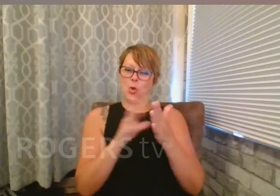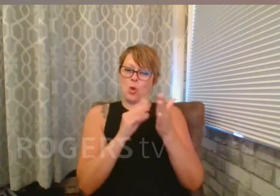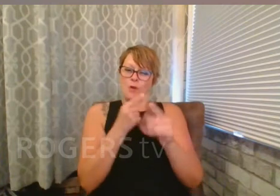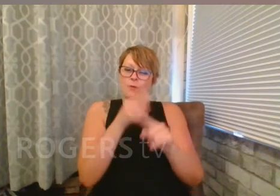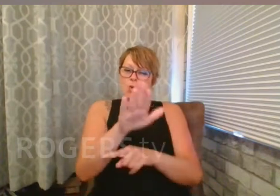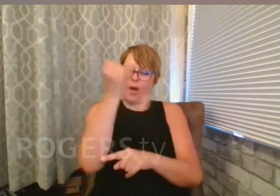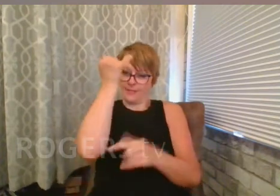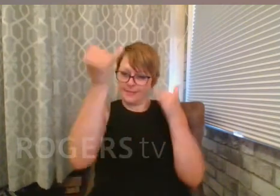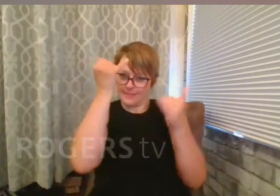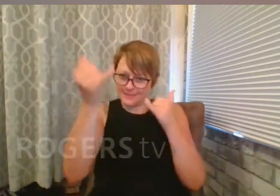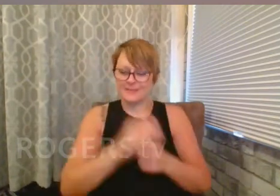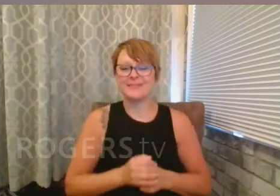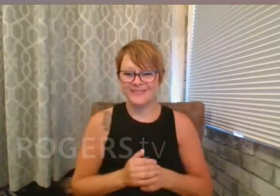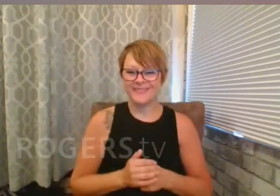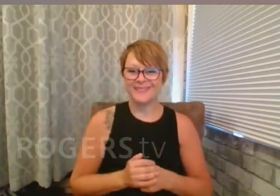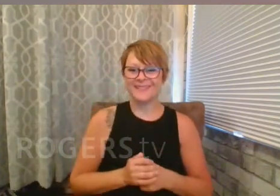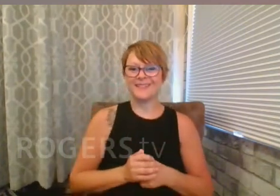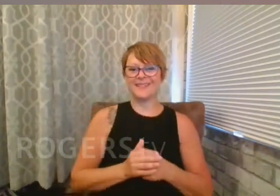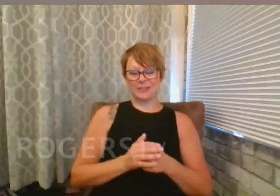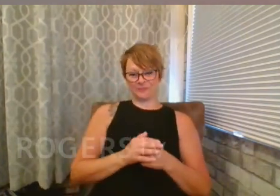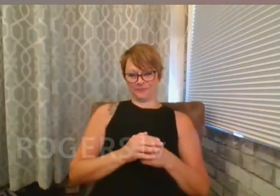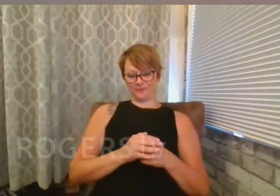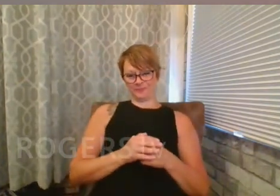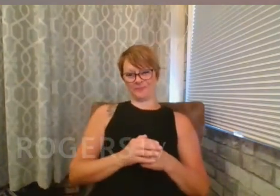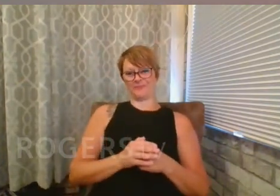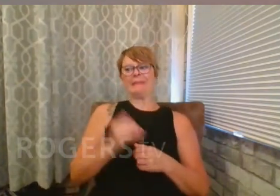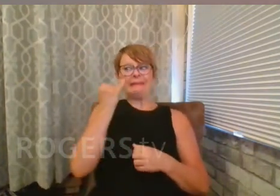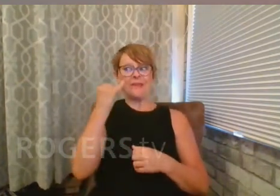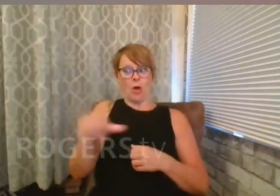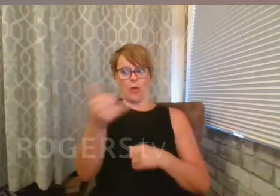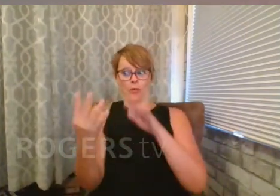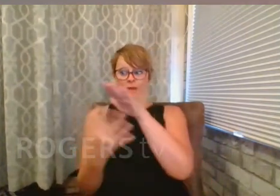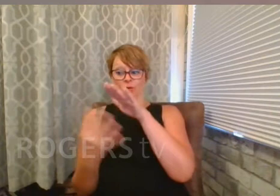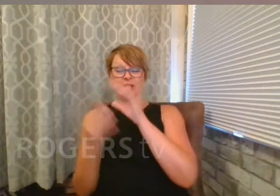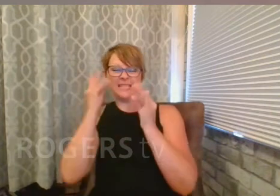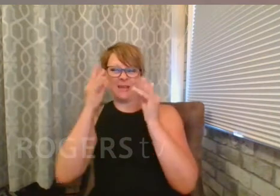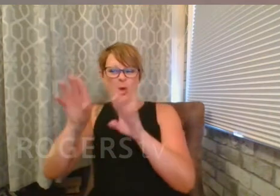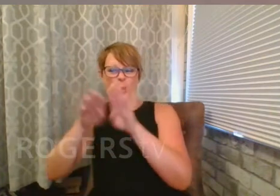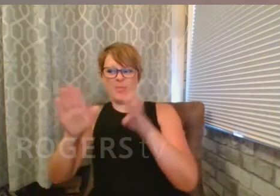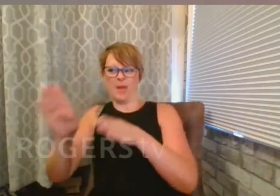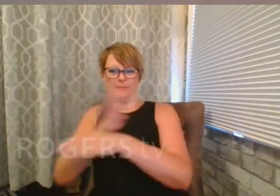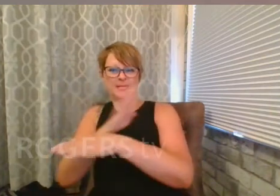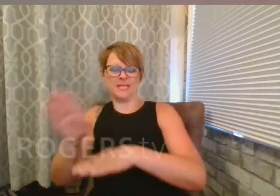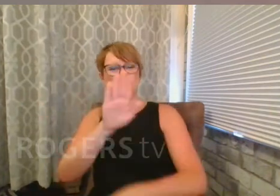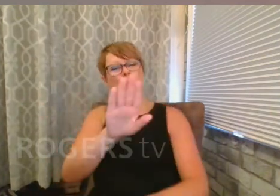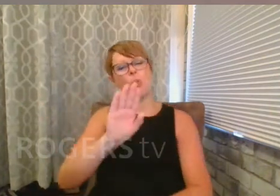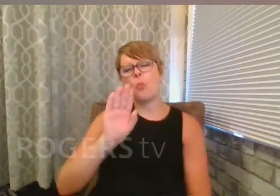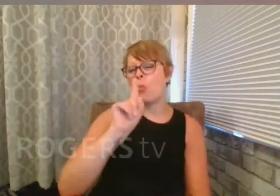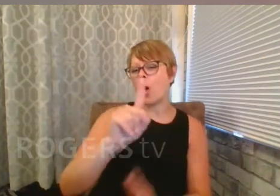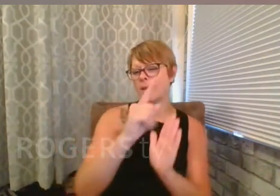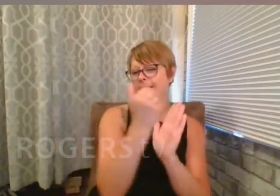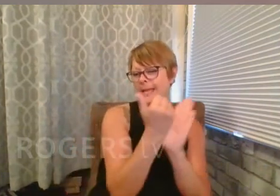that other immigrants thinking of opening their own businesses. So one that quick lesson that